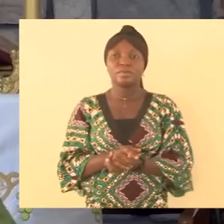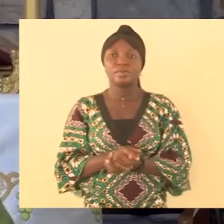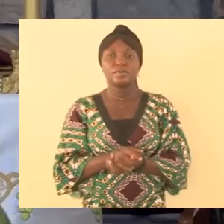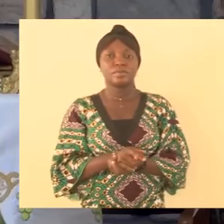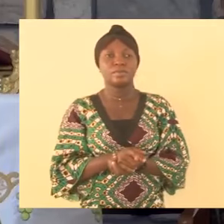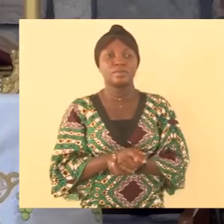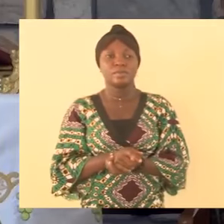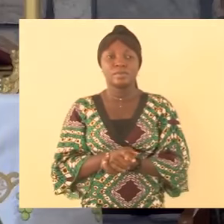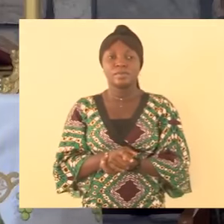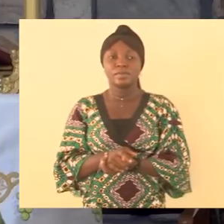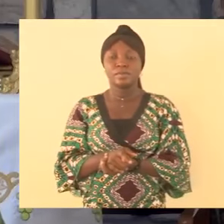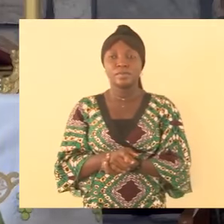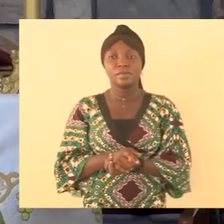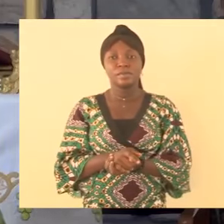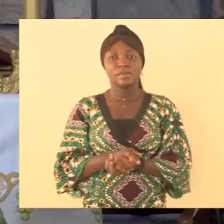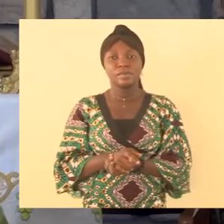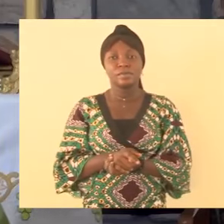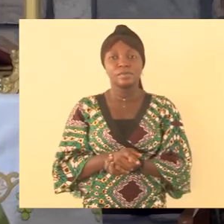Yes, Orachi.